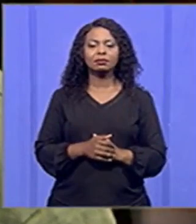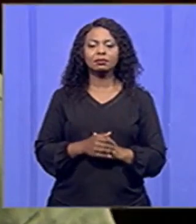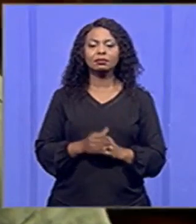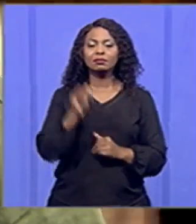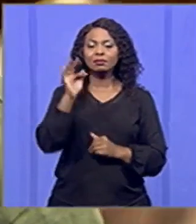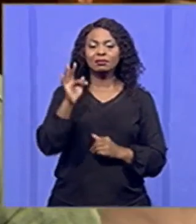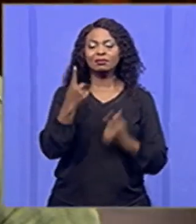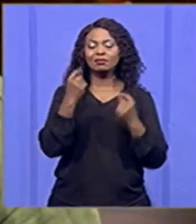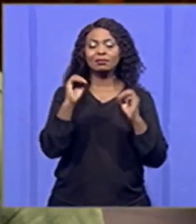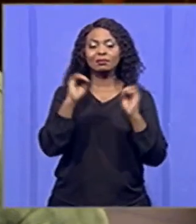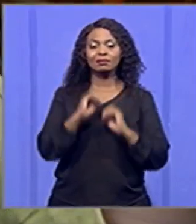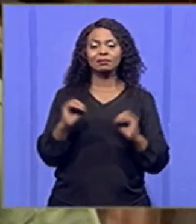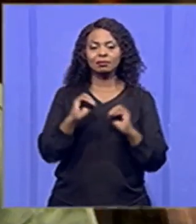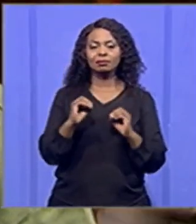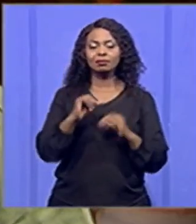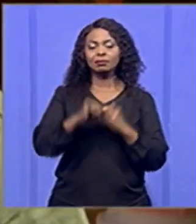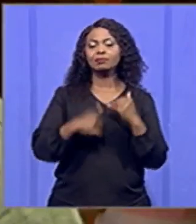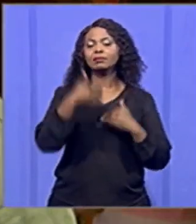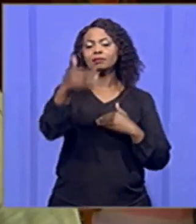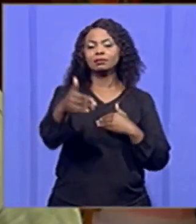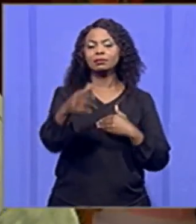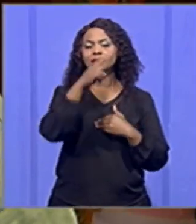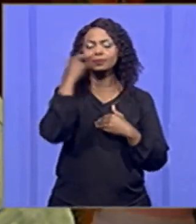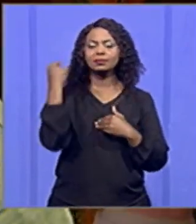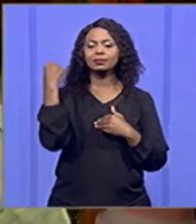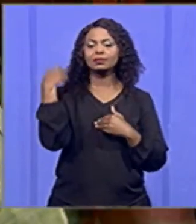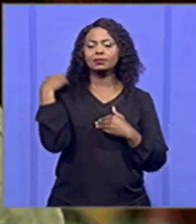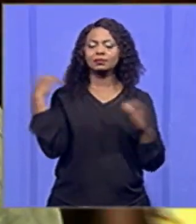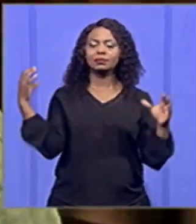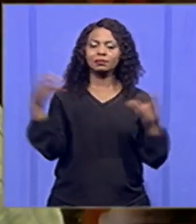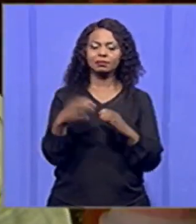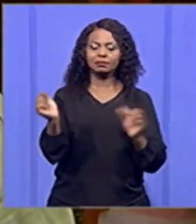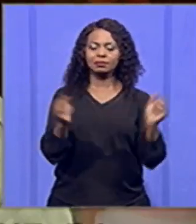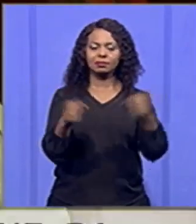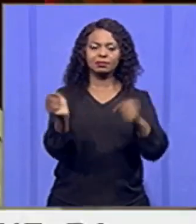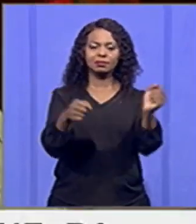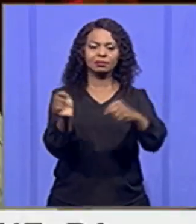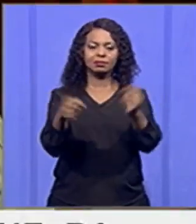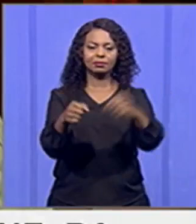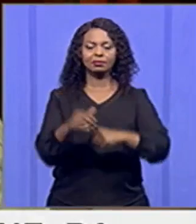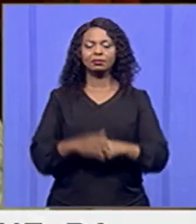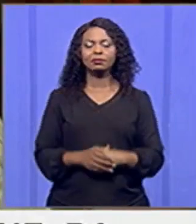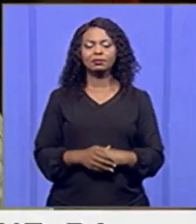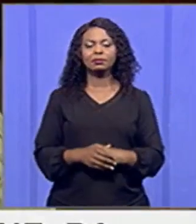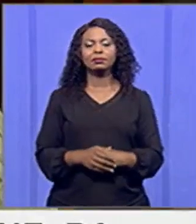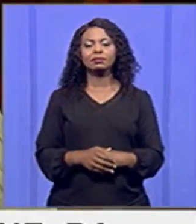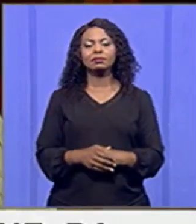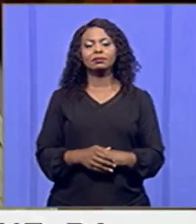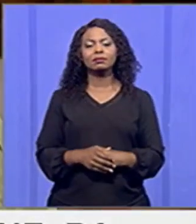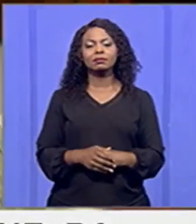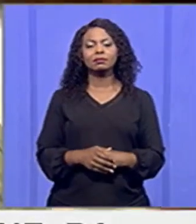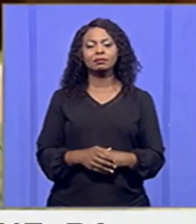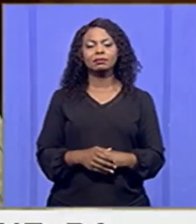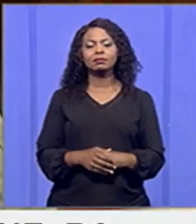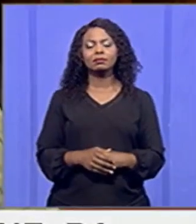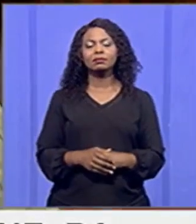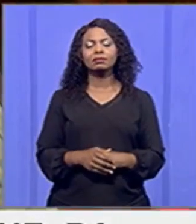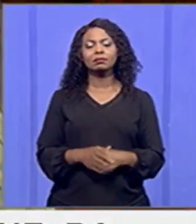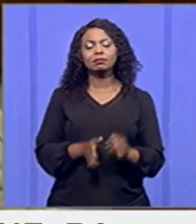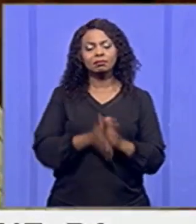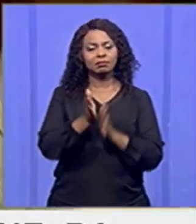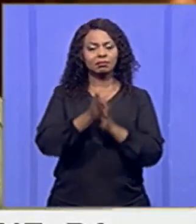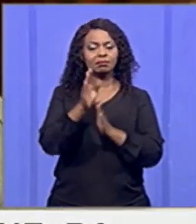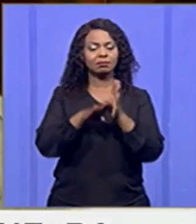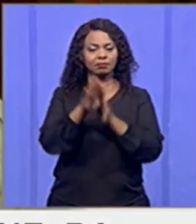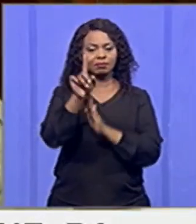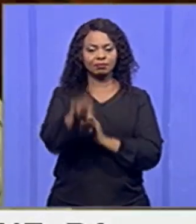the next month, naming a cabinet, getting the right people in, getting that diesel gain, getting the Turkish ships going, and